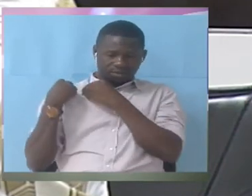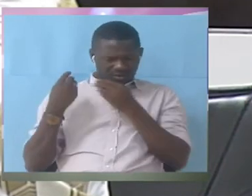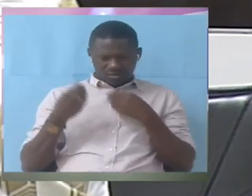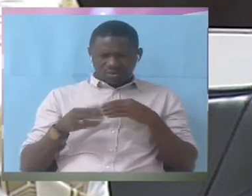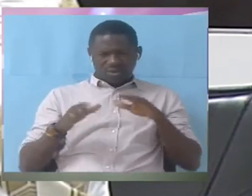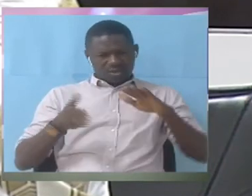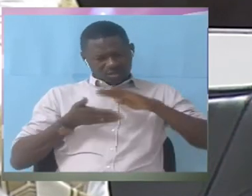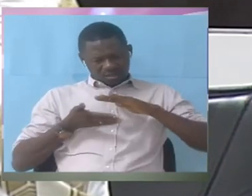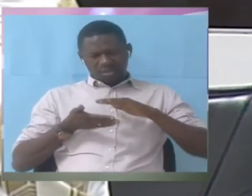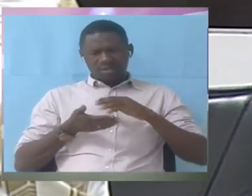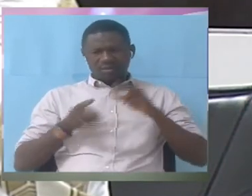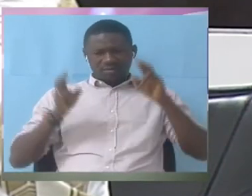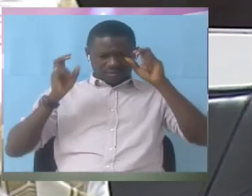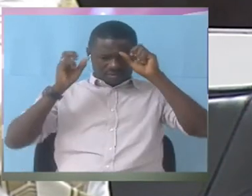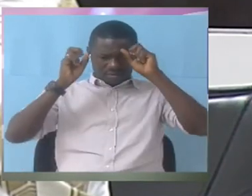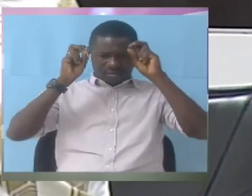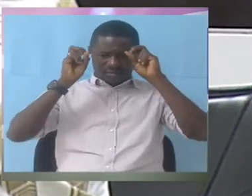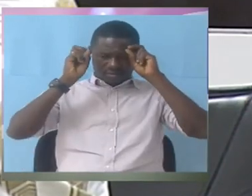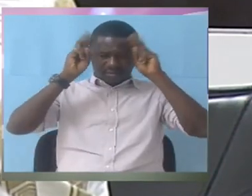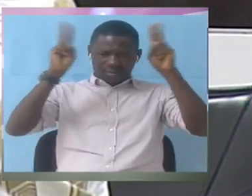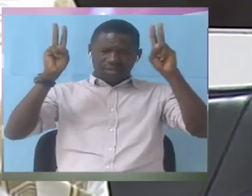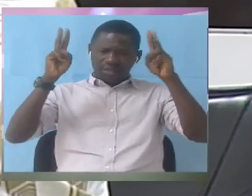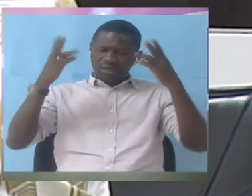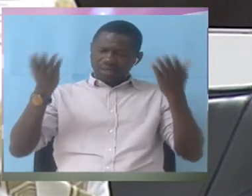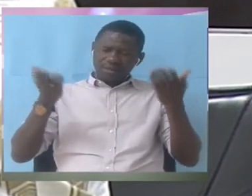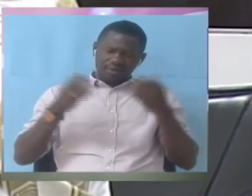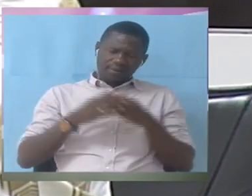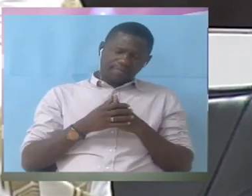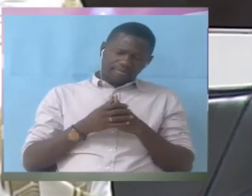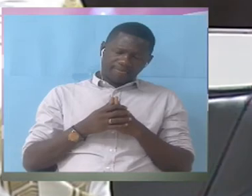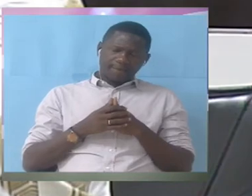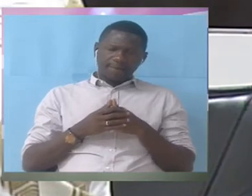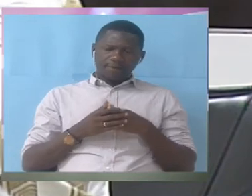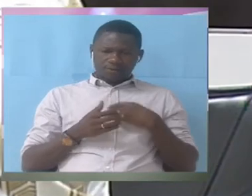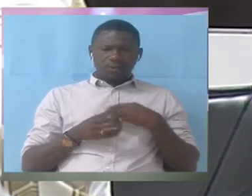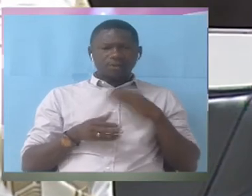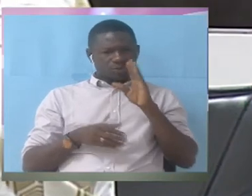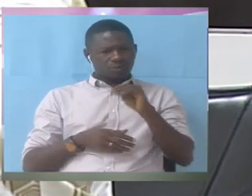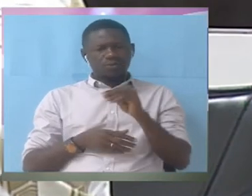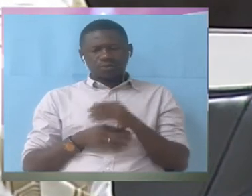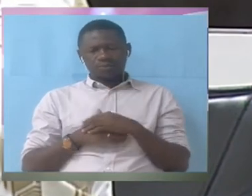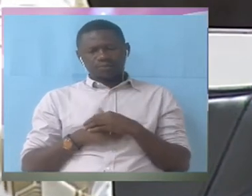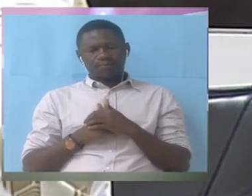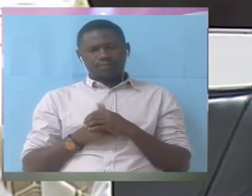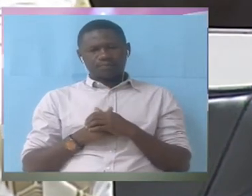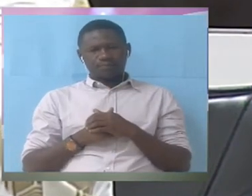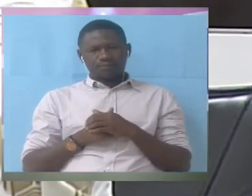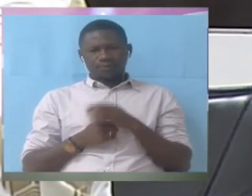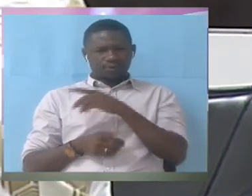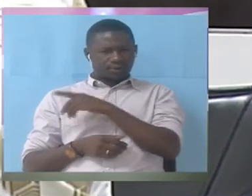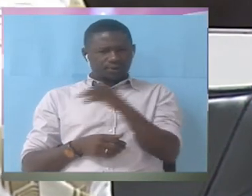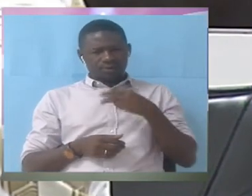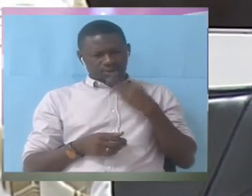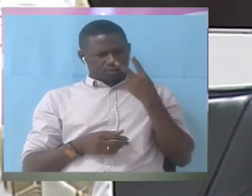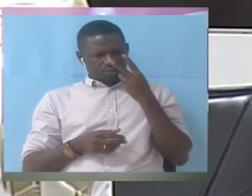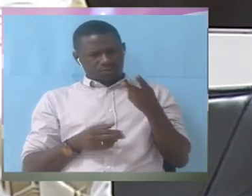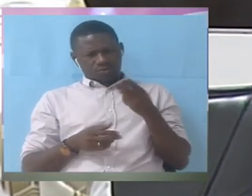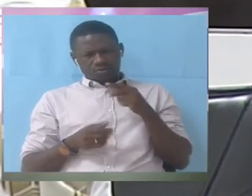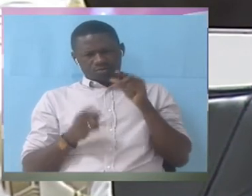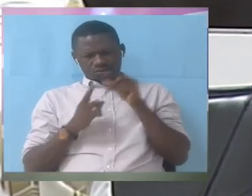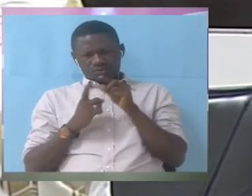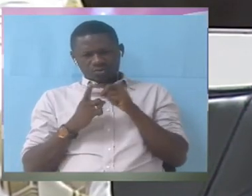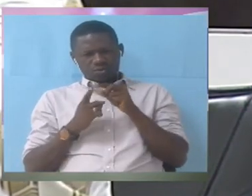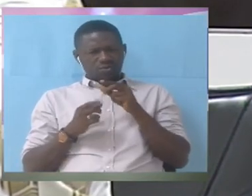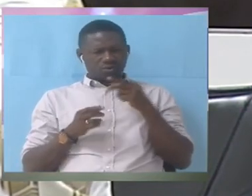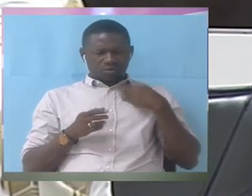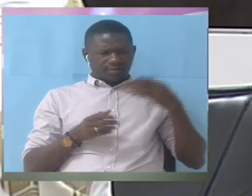fa saytu mbiri bon nak dalal ko. So he did. Mu dalal ko. They looked at some words and then he left.